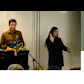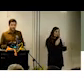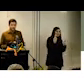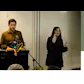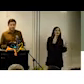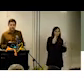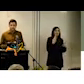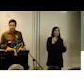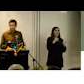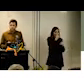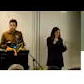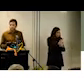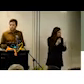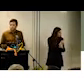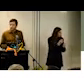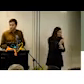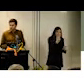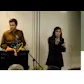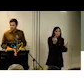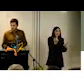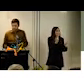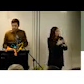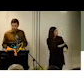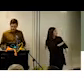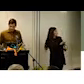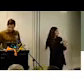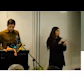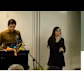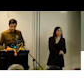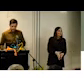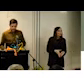quick firing and able to adapt to novel new situations.